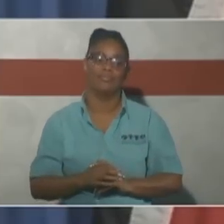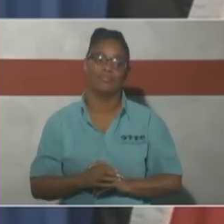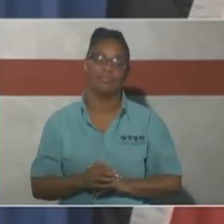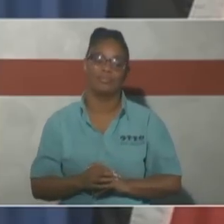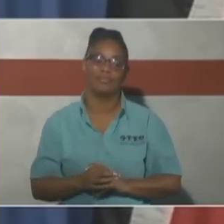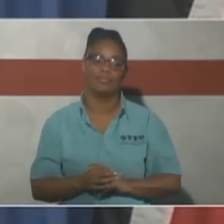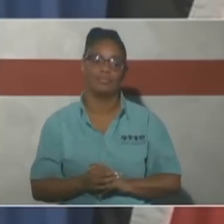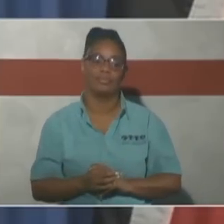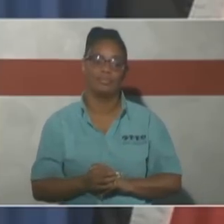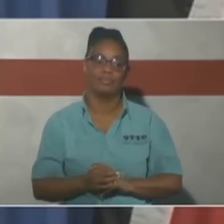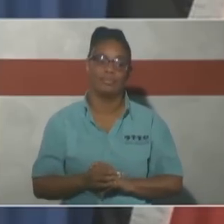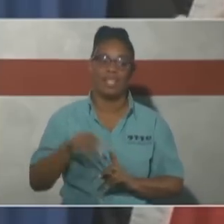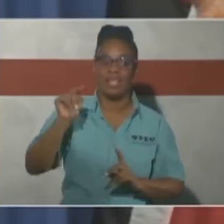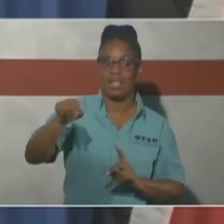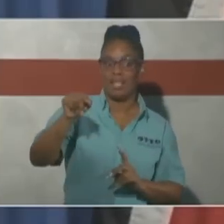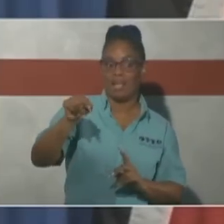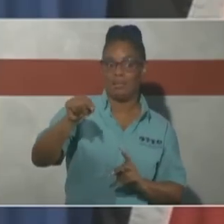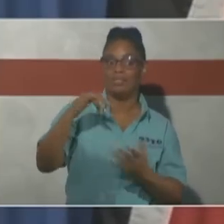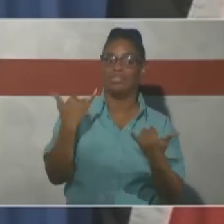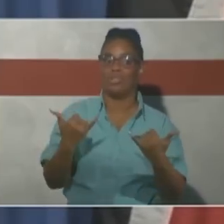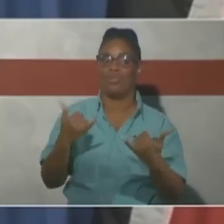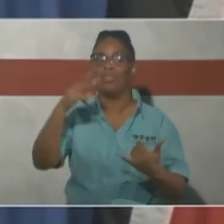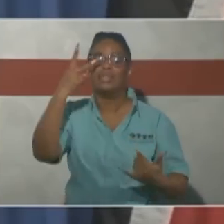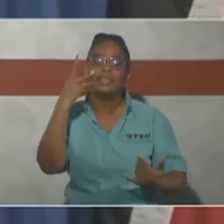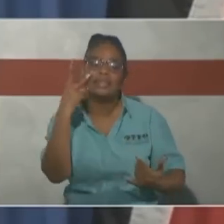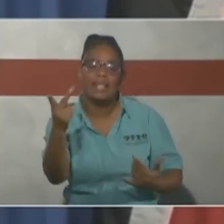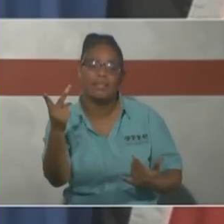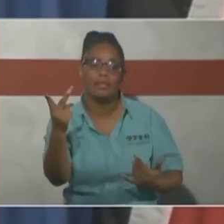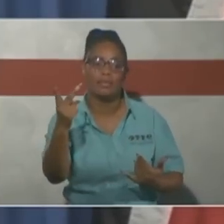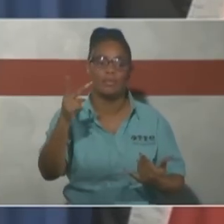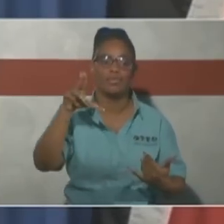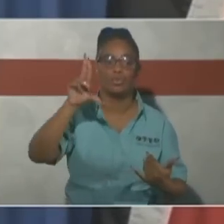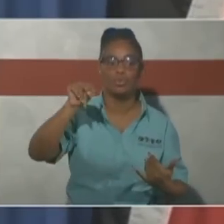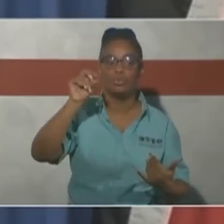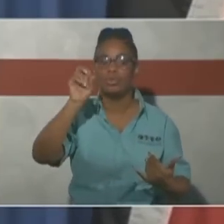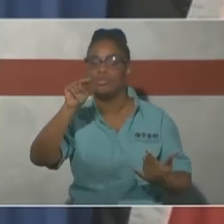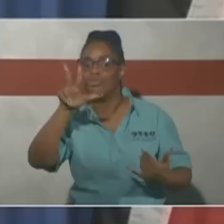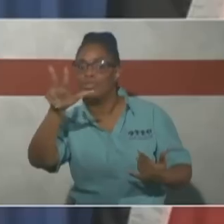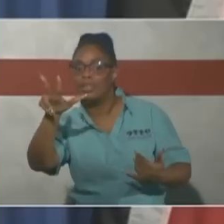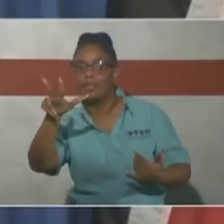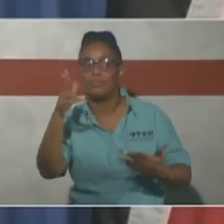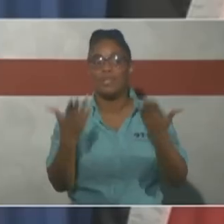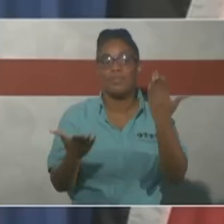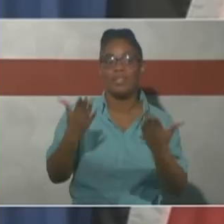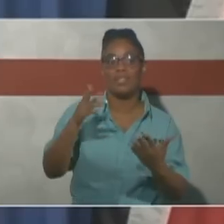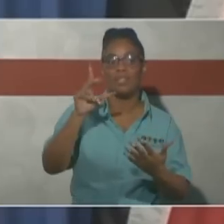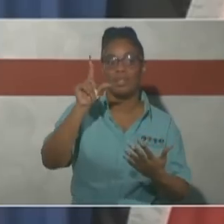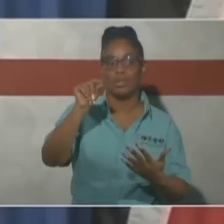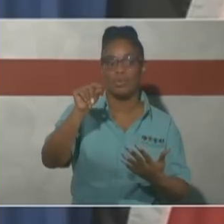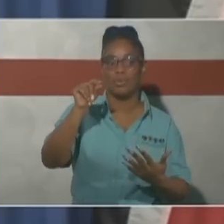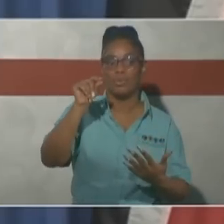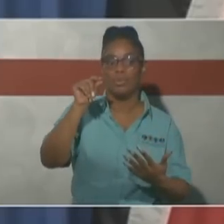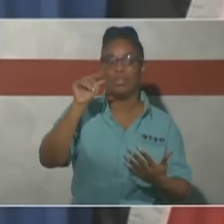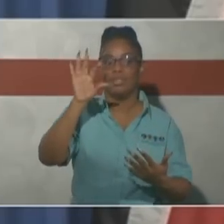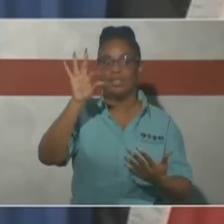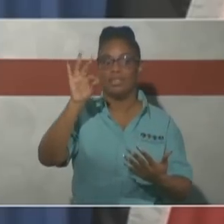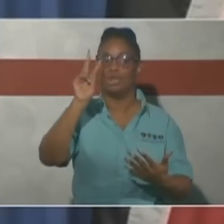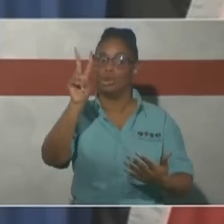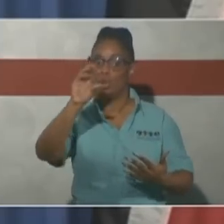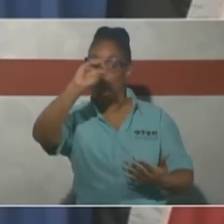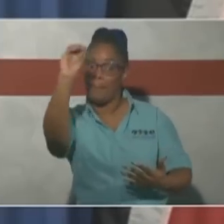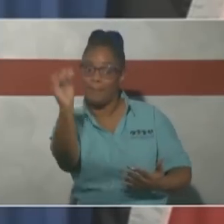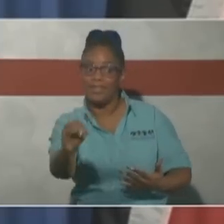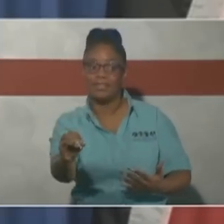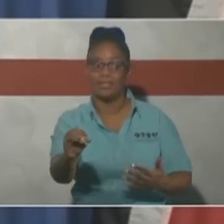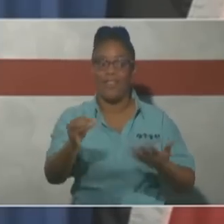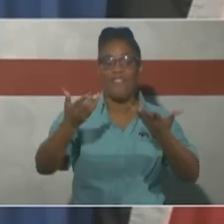that unvaccinated population did in fact get itself exposed to the virus. And